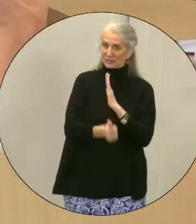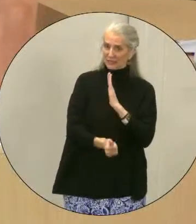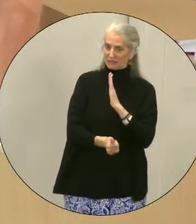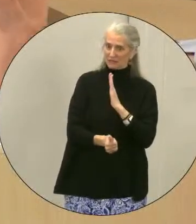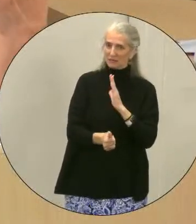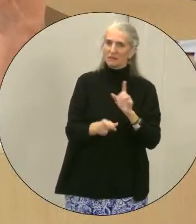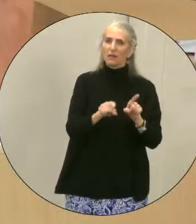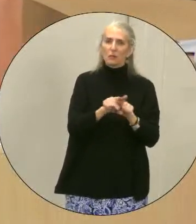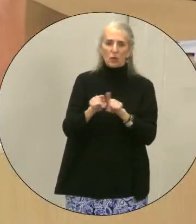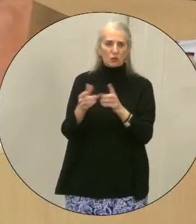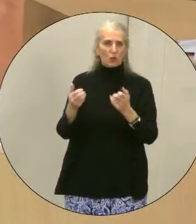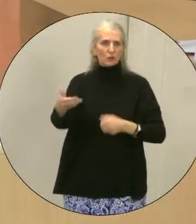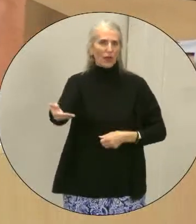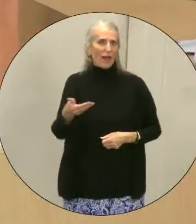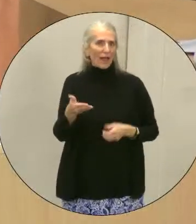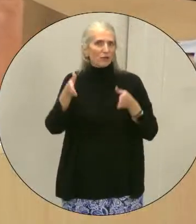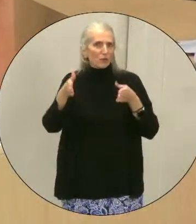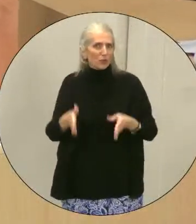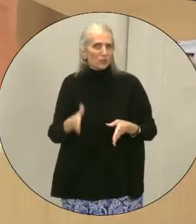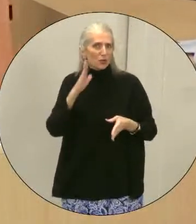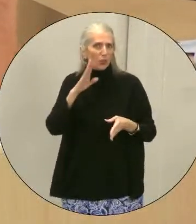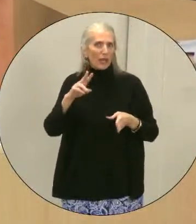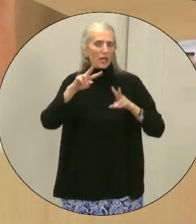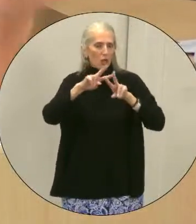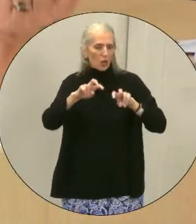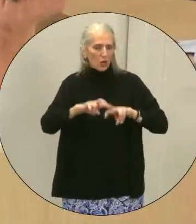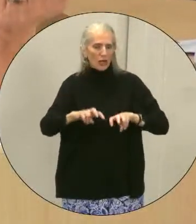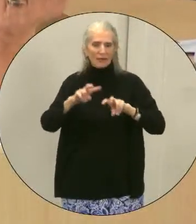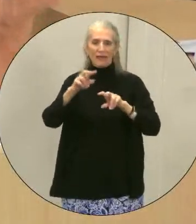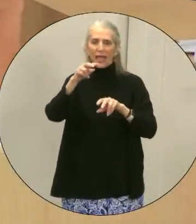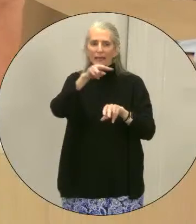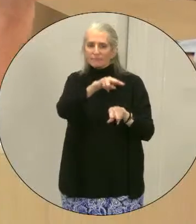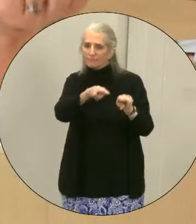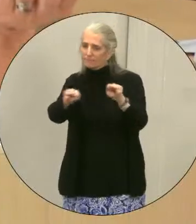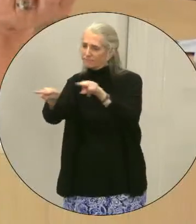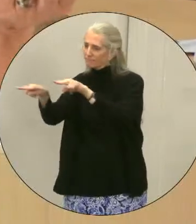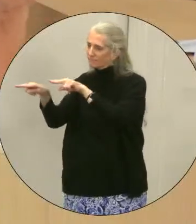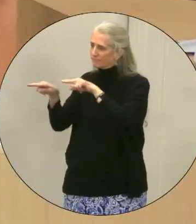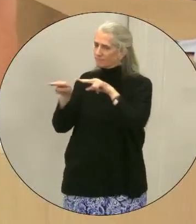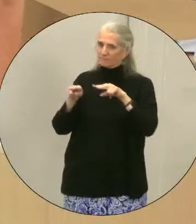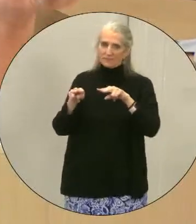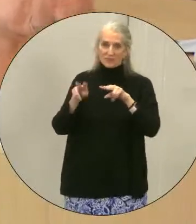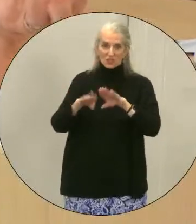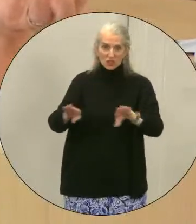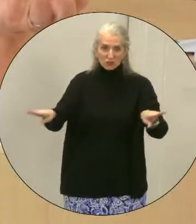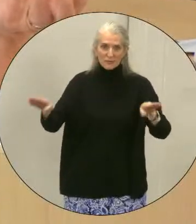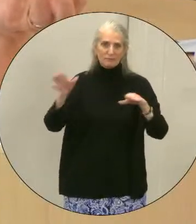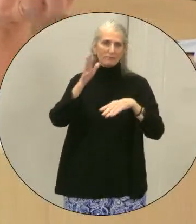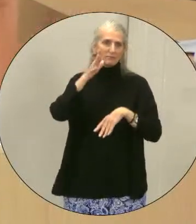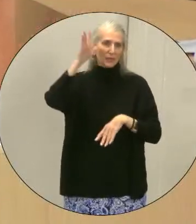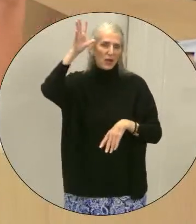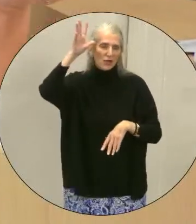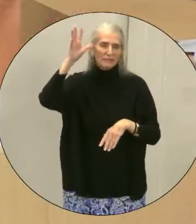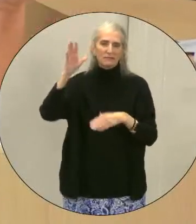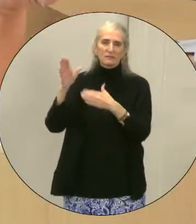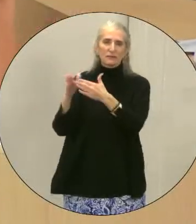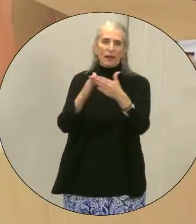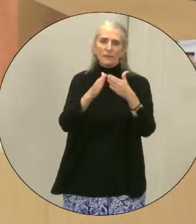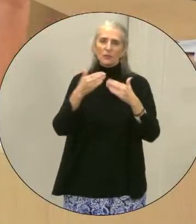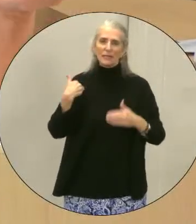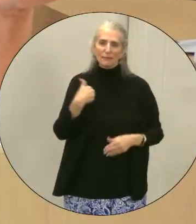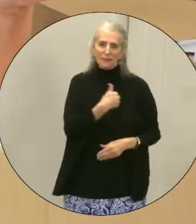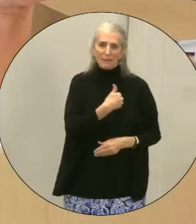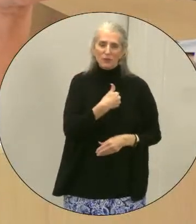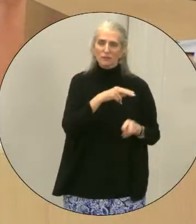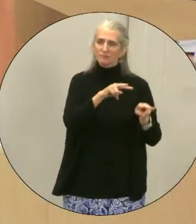want to hire a person that's going to look at every single one of our children, our parents, our community members, and they're going to look at them